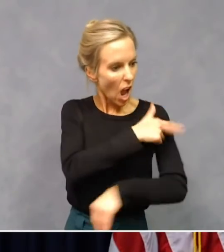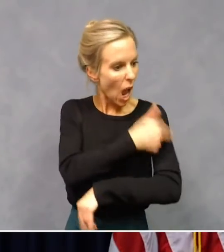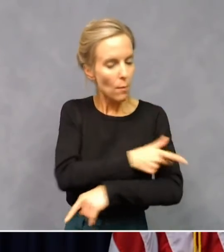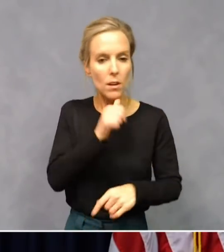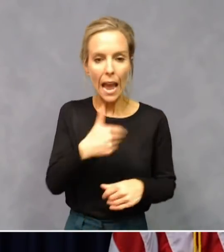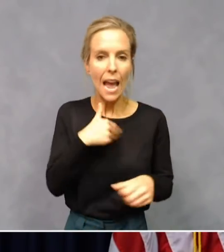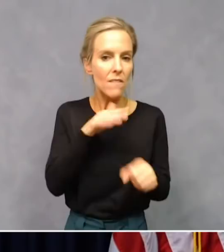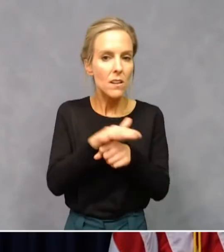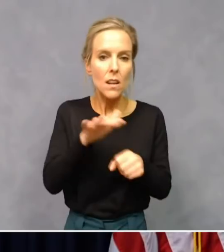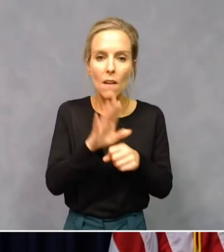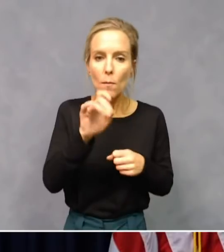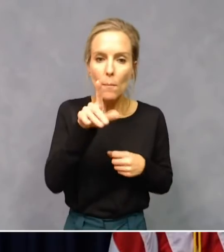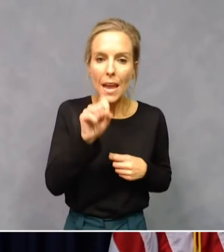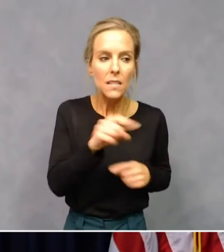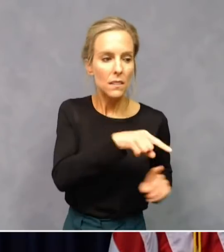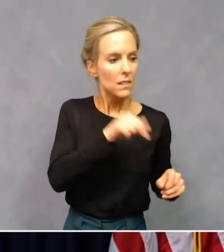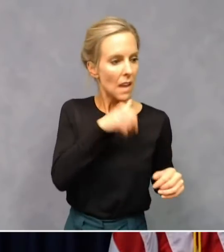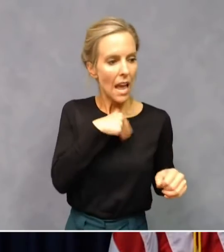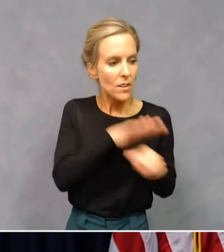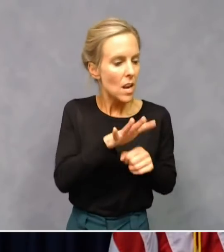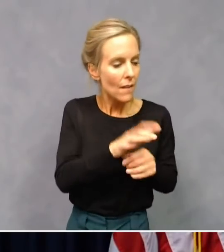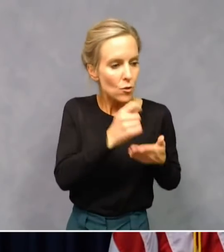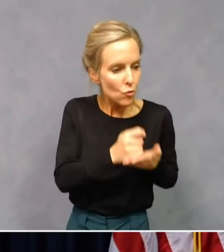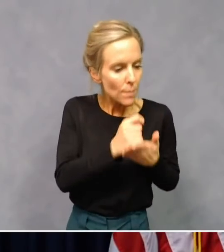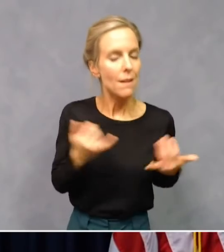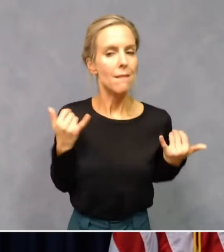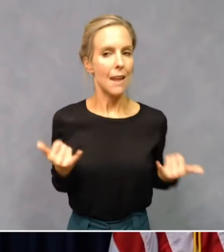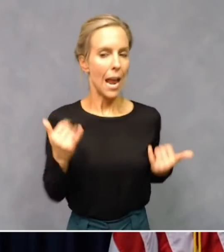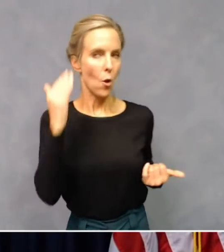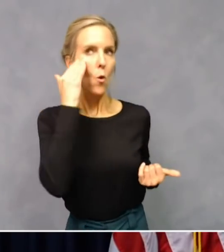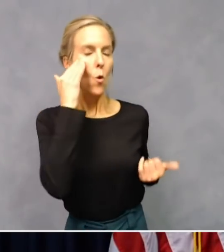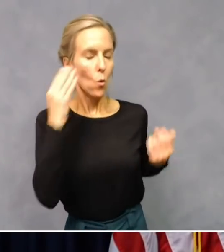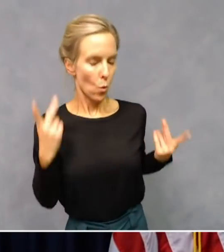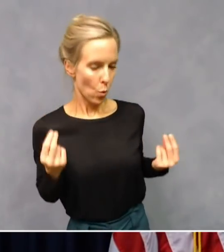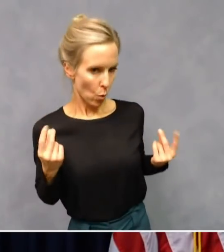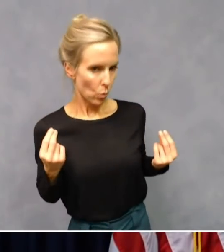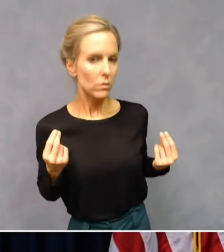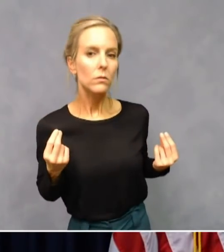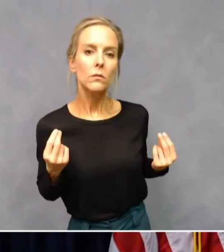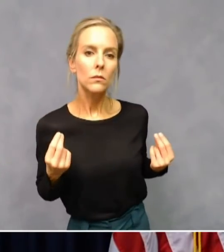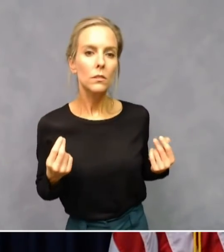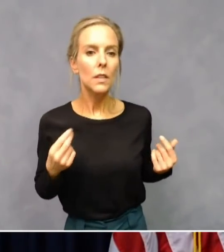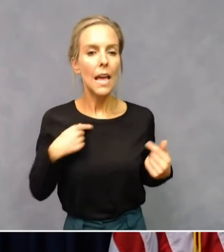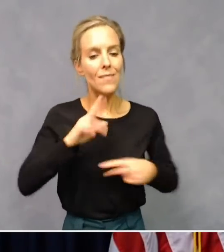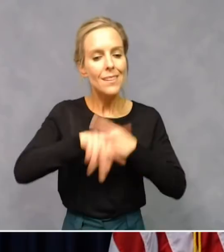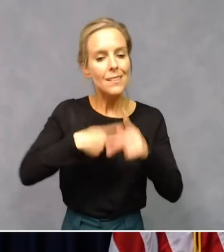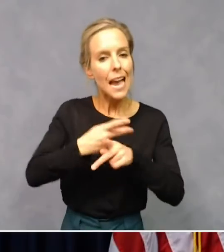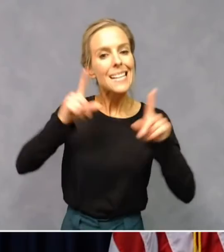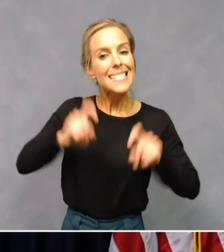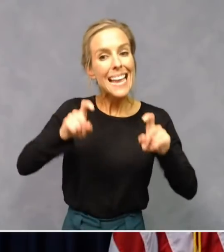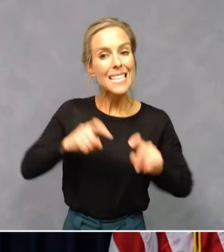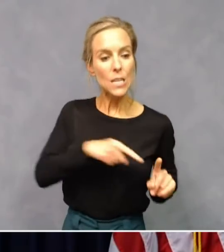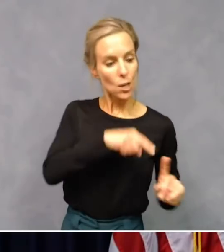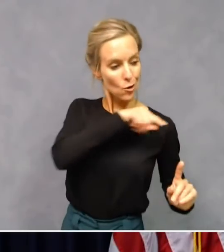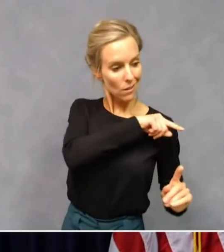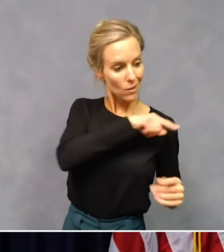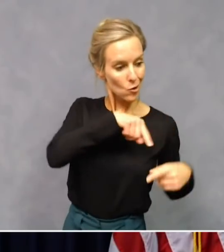that we now know work fairly well. We didn't have the type of testing that we needed at the